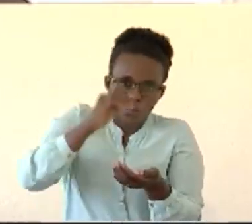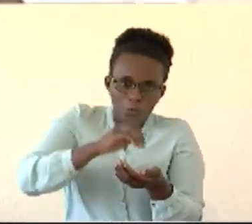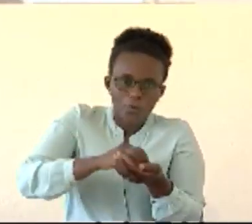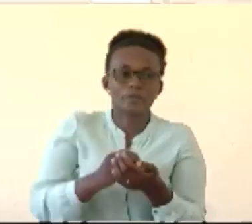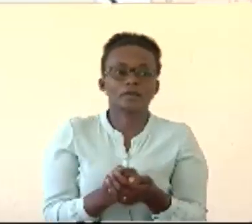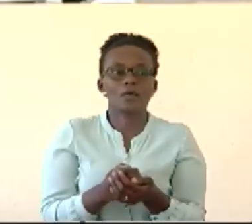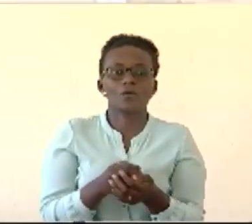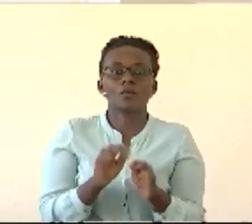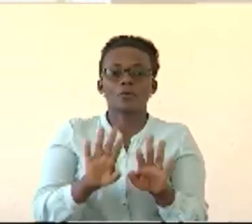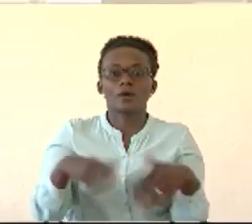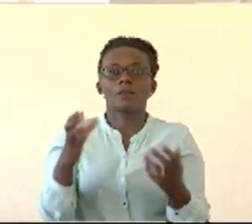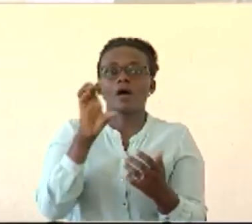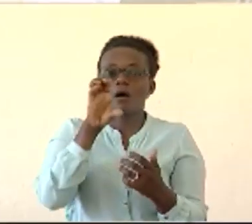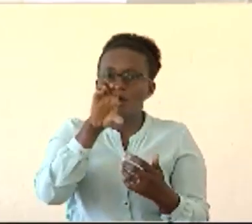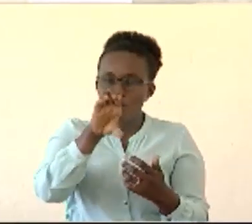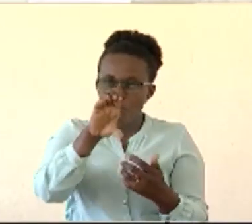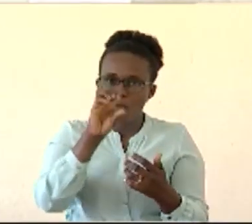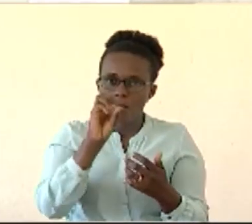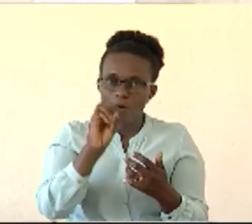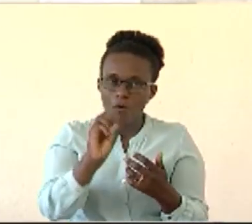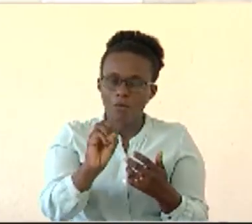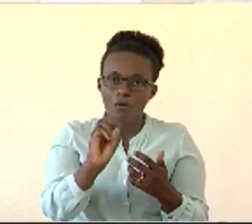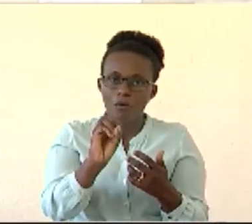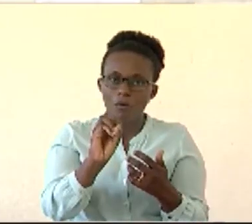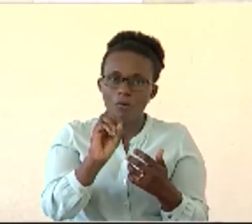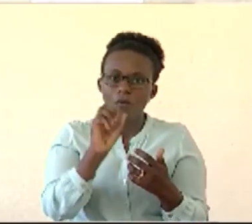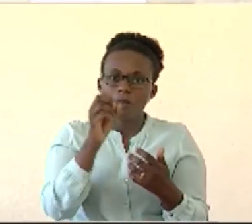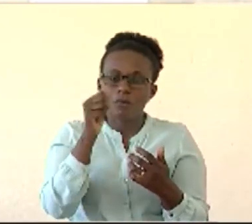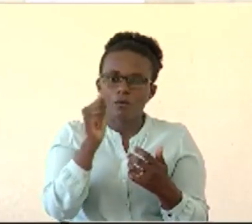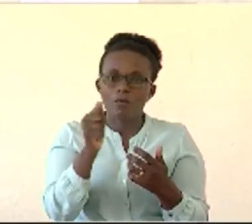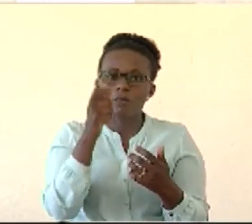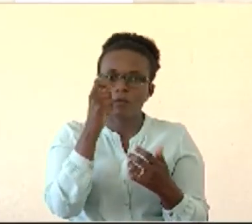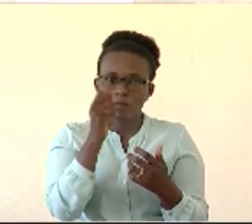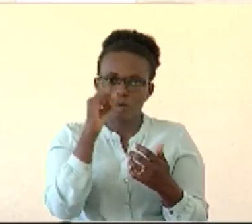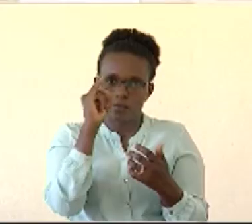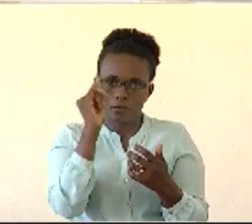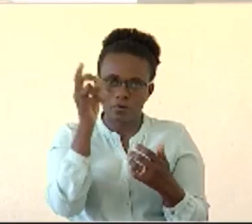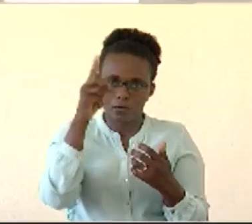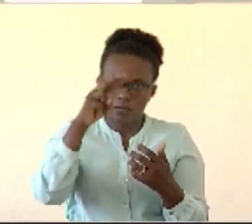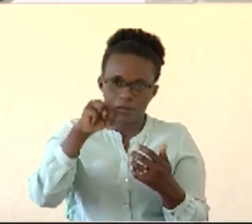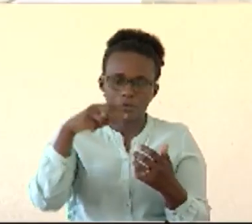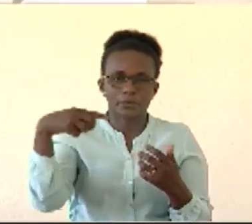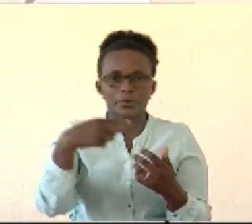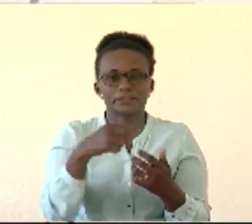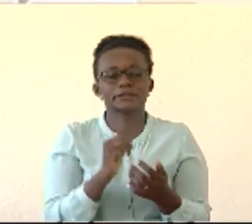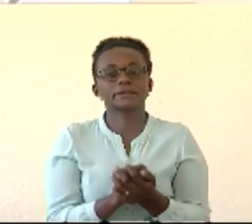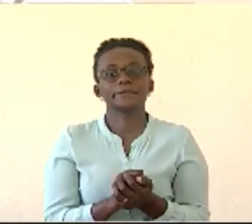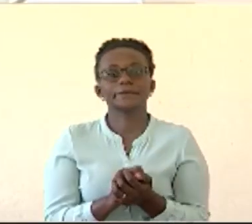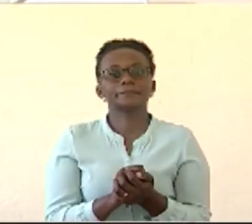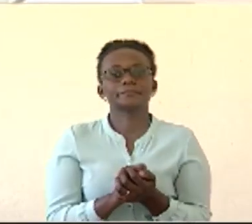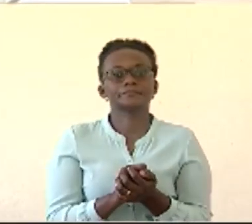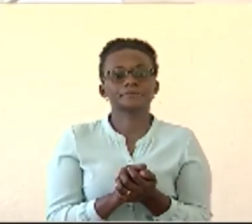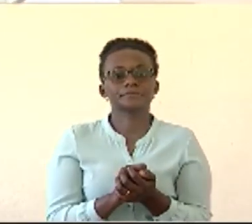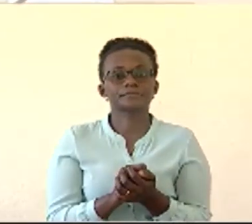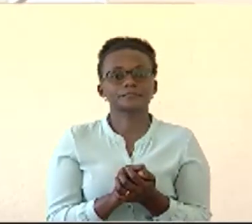Or let us first use the electrodes only alone. Let's use inert electrodes because this one helps us